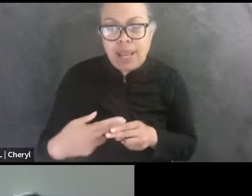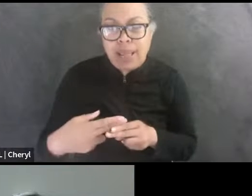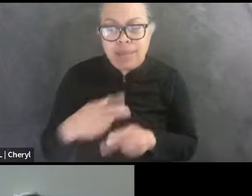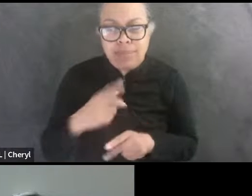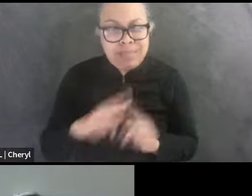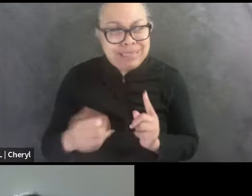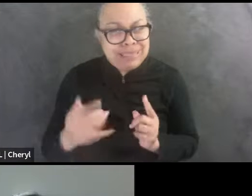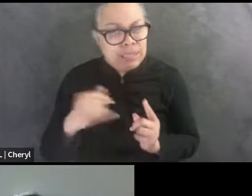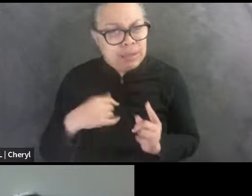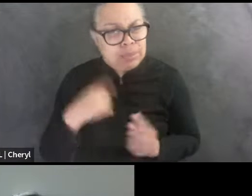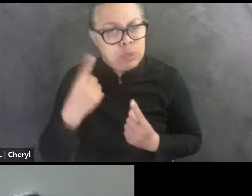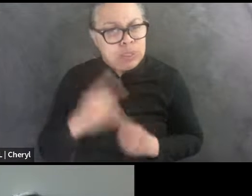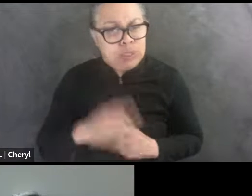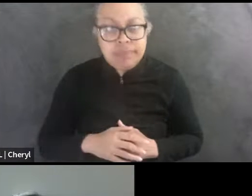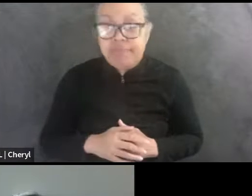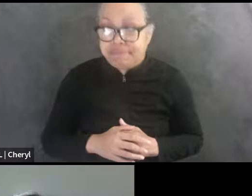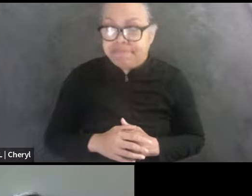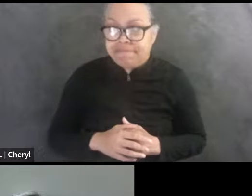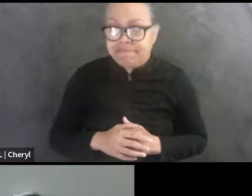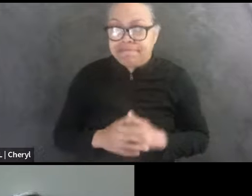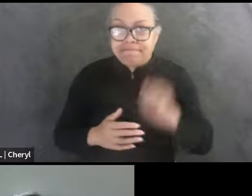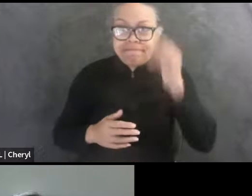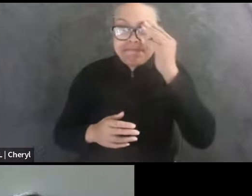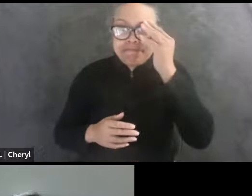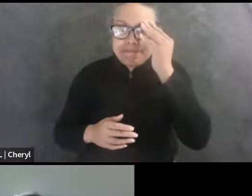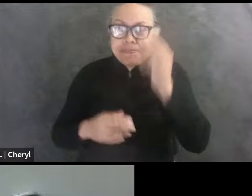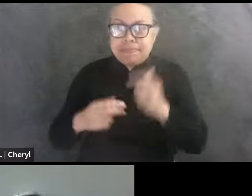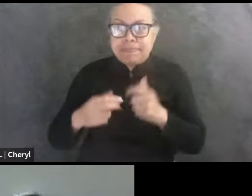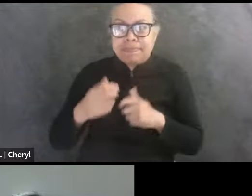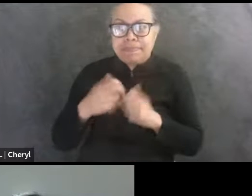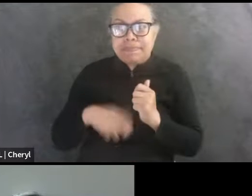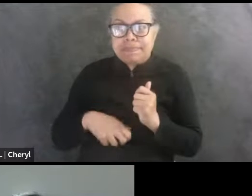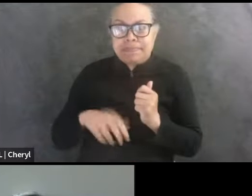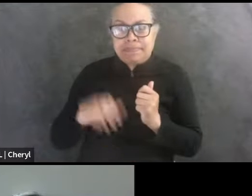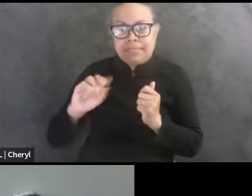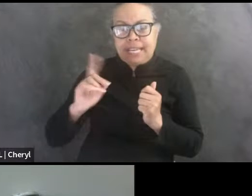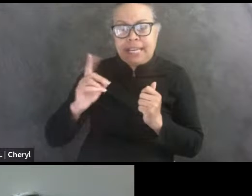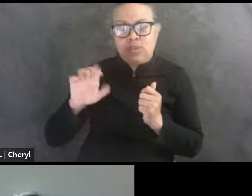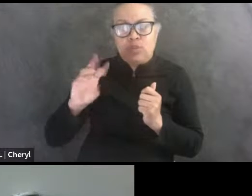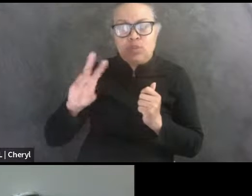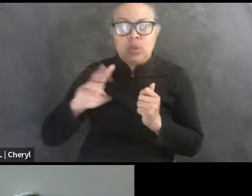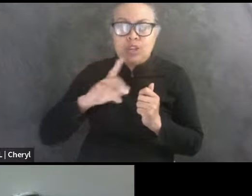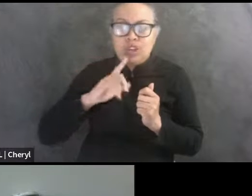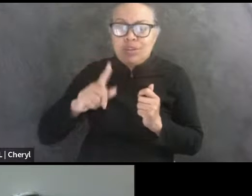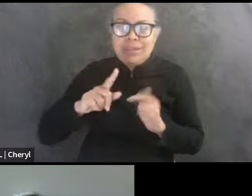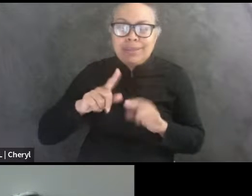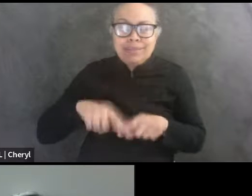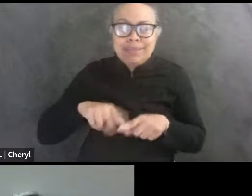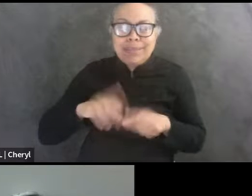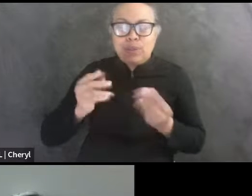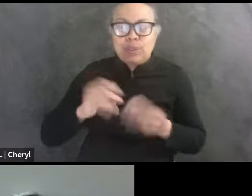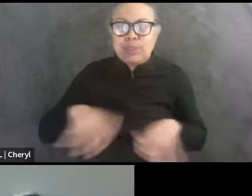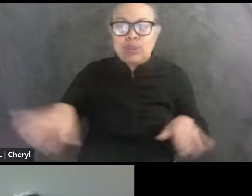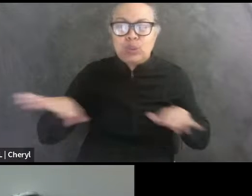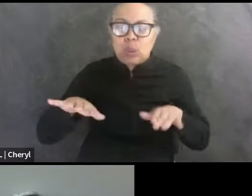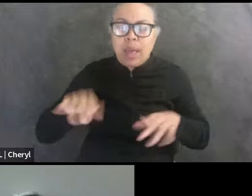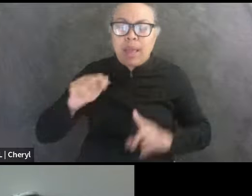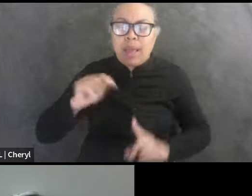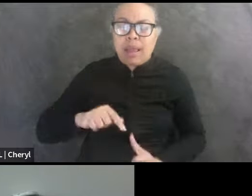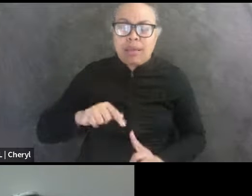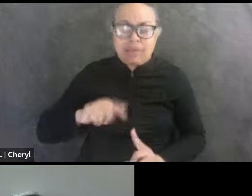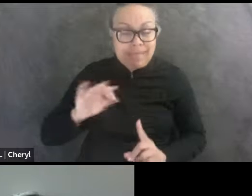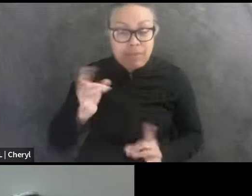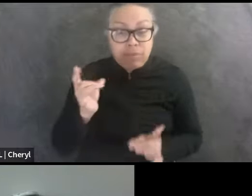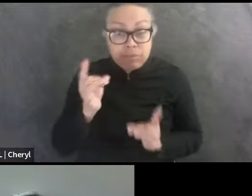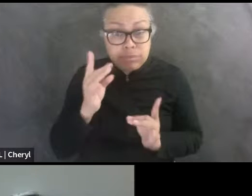tell just based on the drawings because the footers are going to be designed based on soil conditions. So if the soil is really terrible,